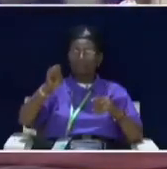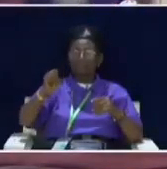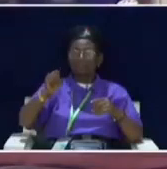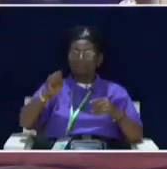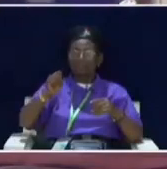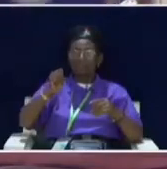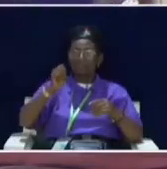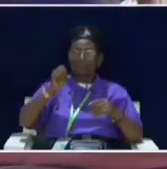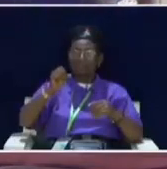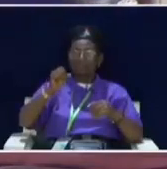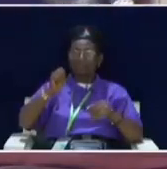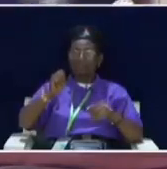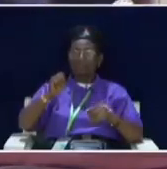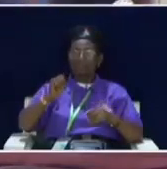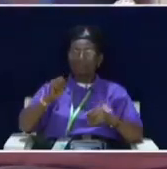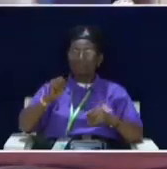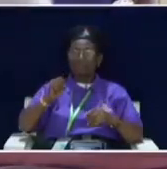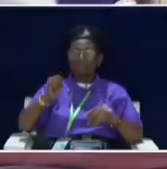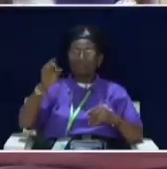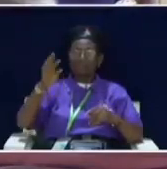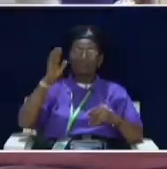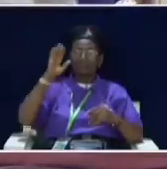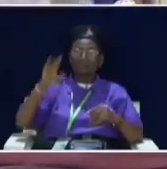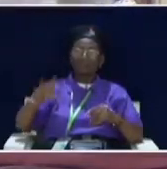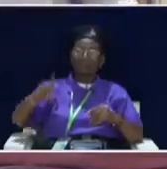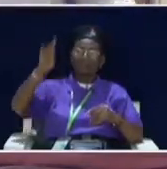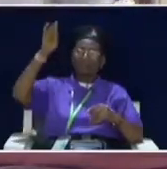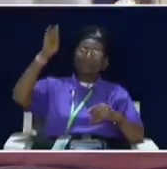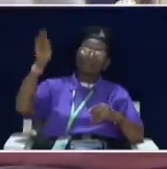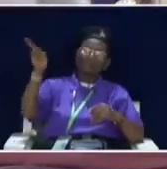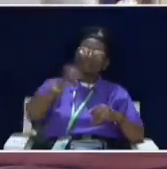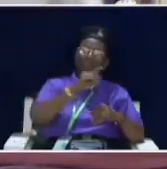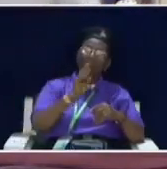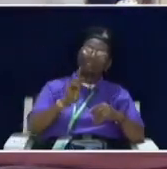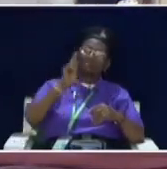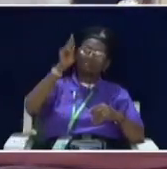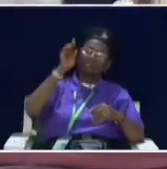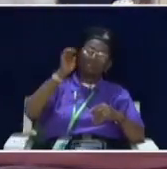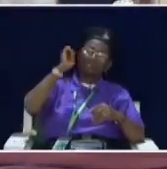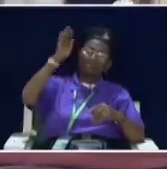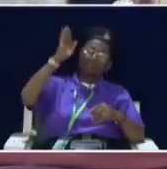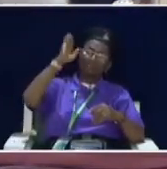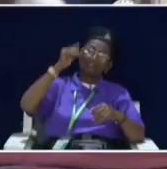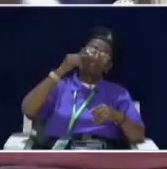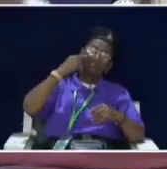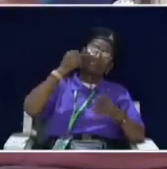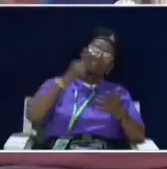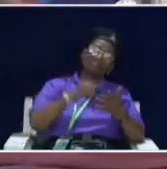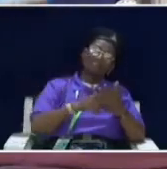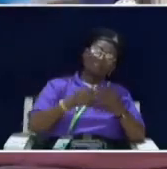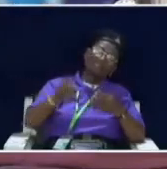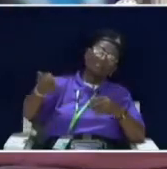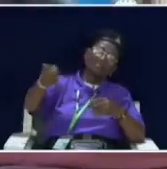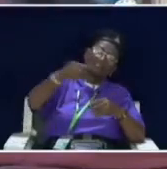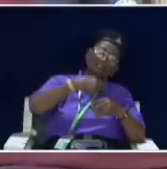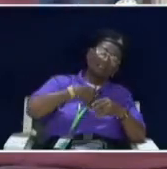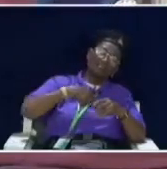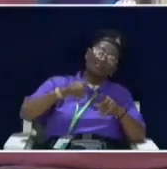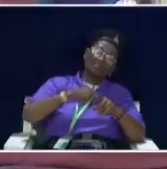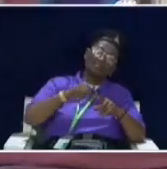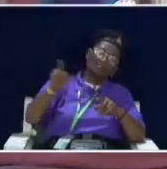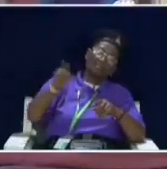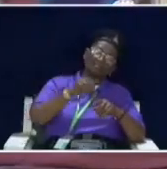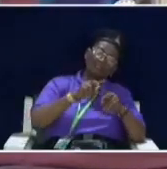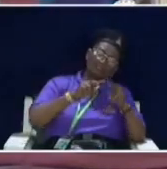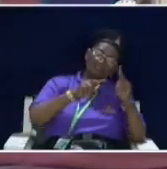is going to pick you up. He's going to notice you as you worship him,